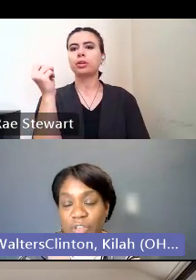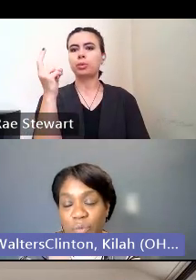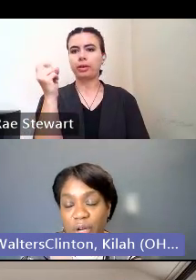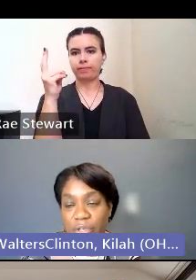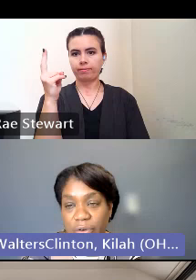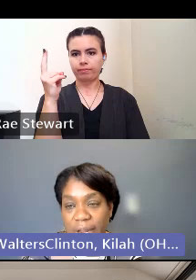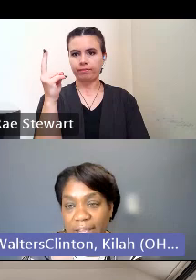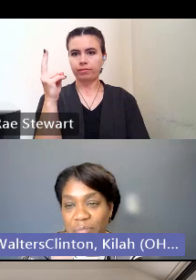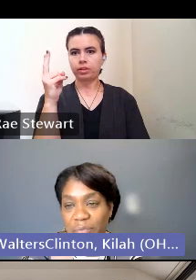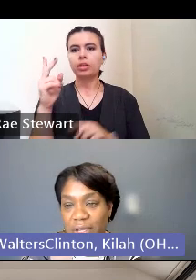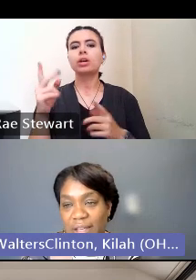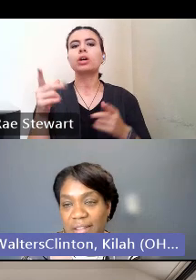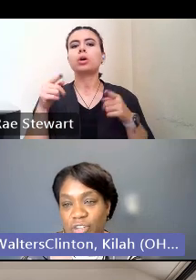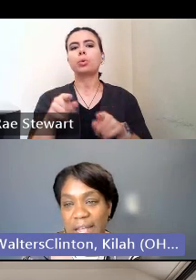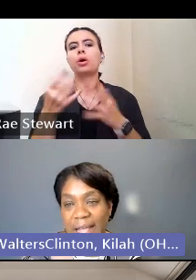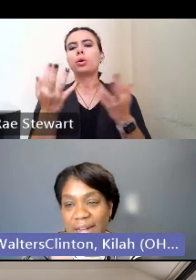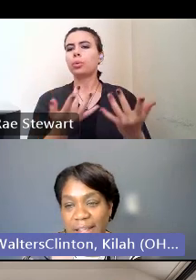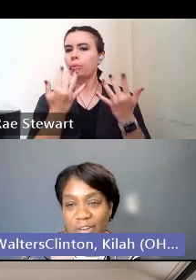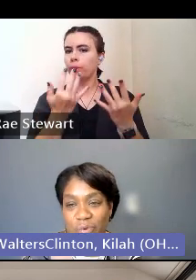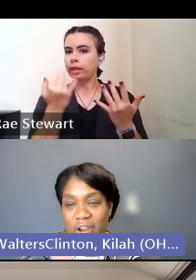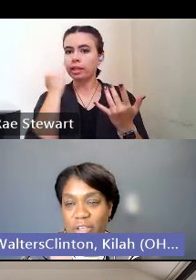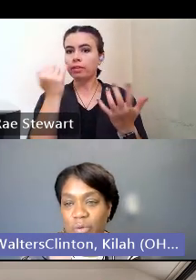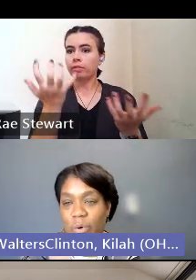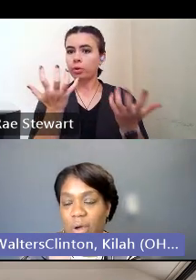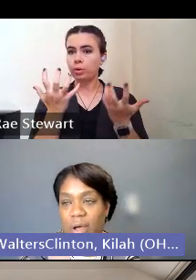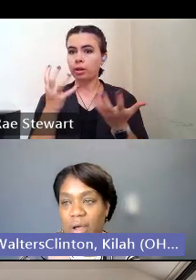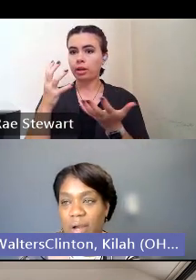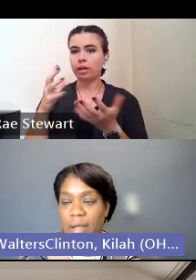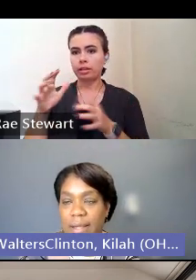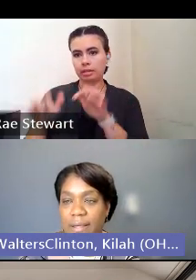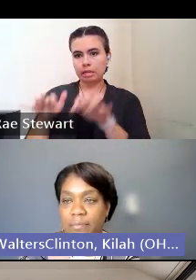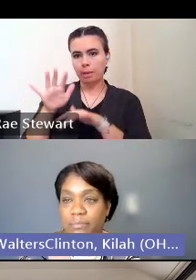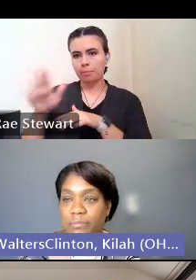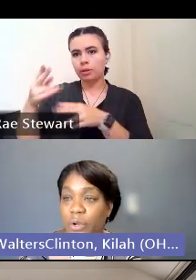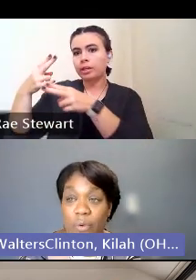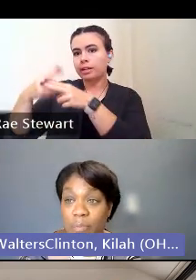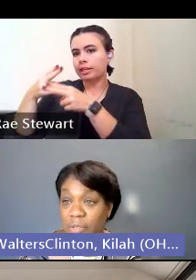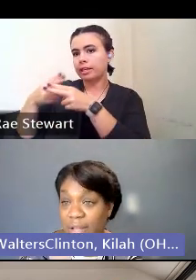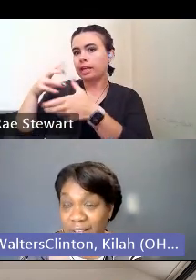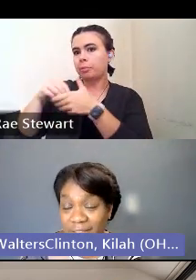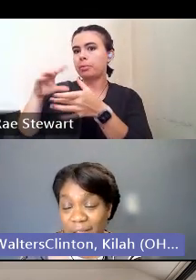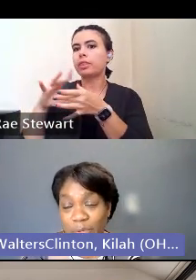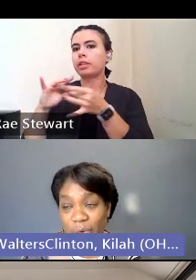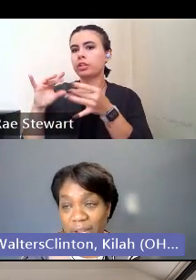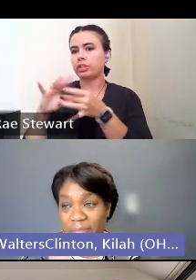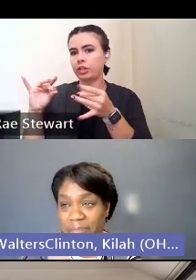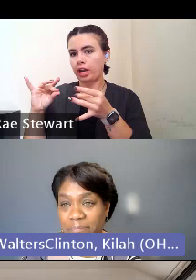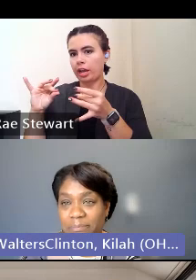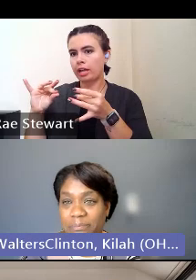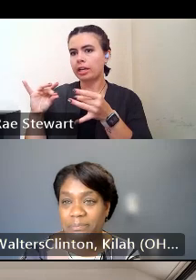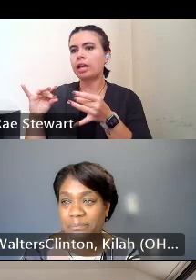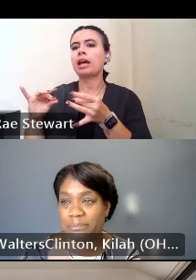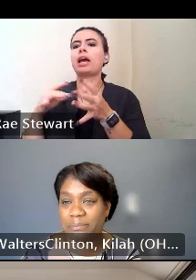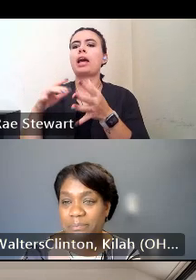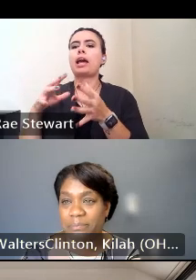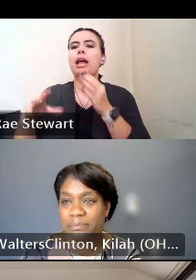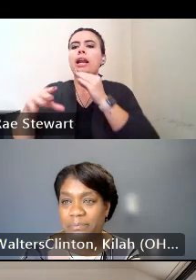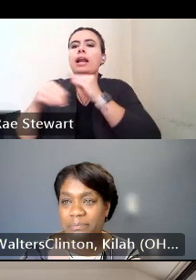you're waiting, if you want to put your name in the chat and where you are, where you're representing, that would be great.